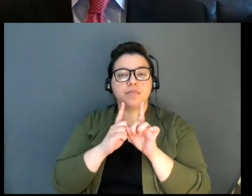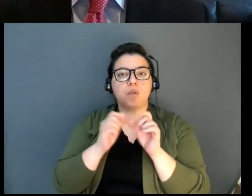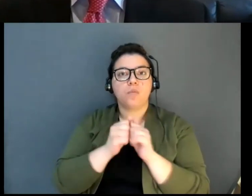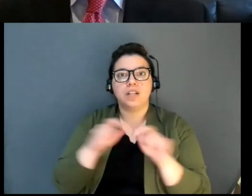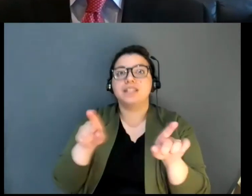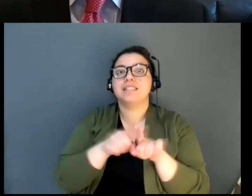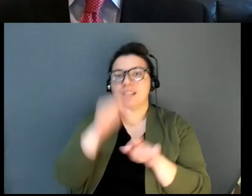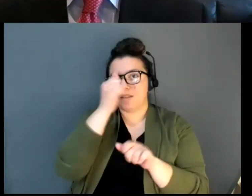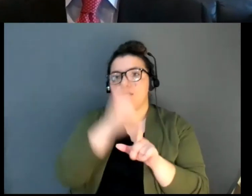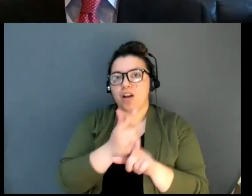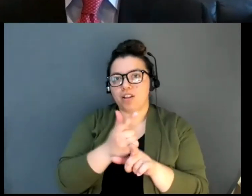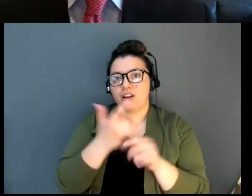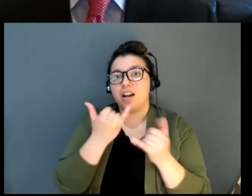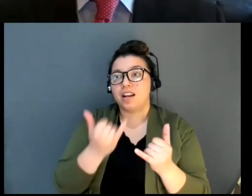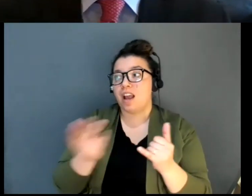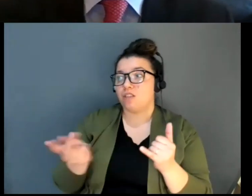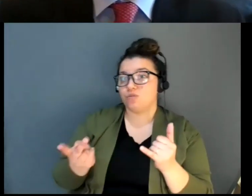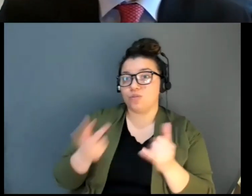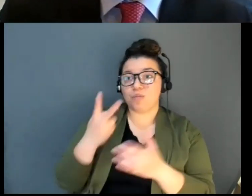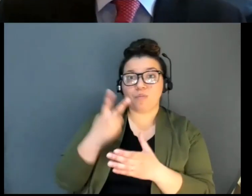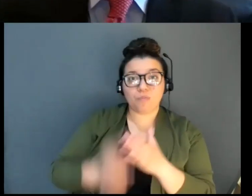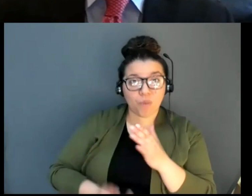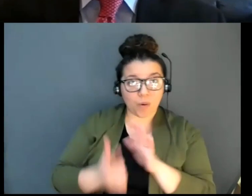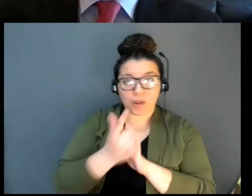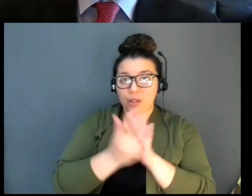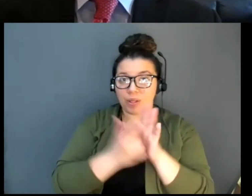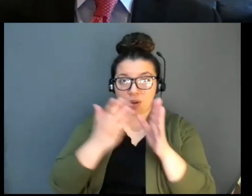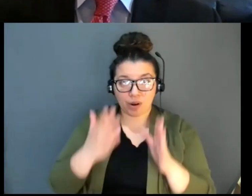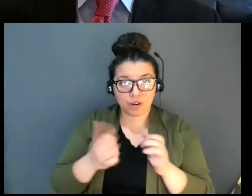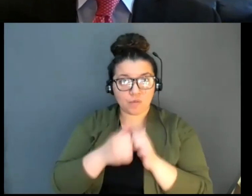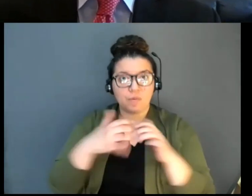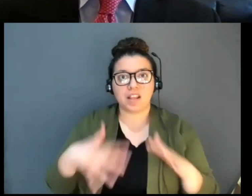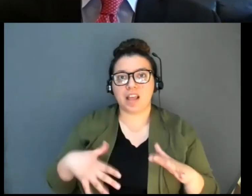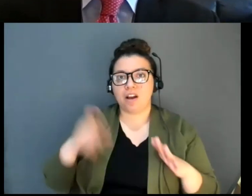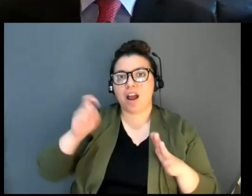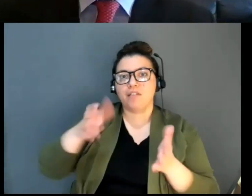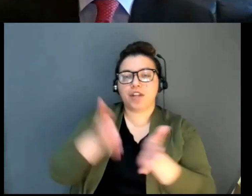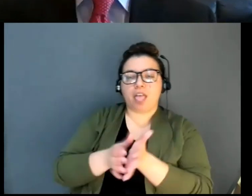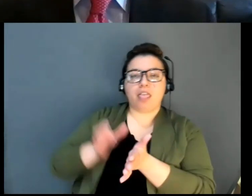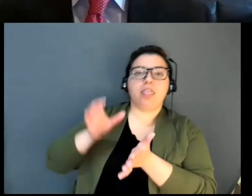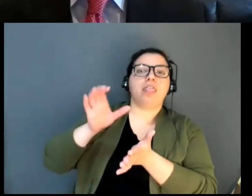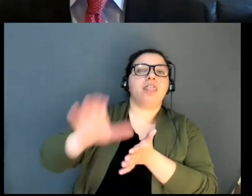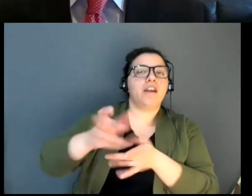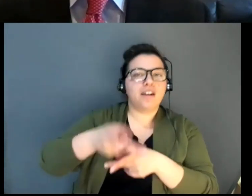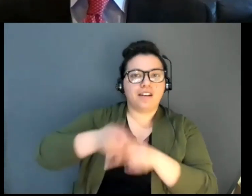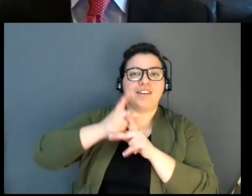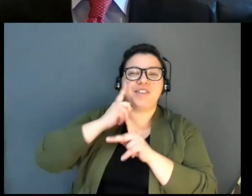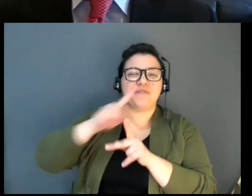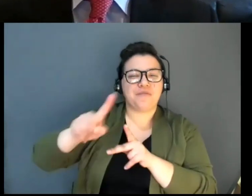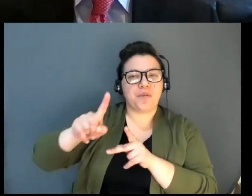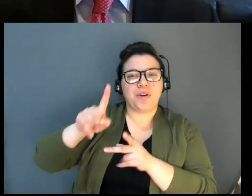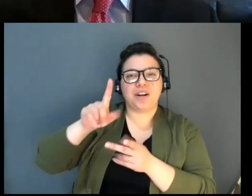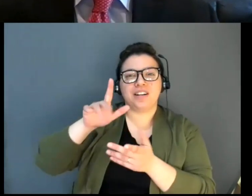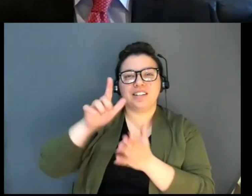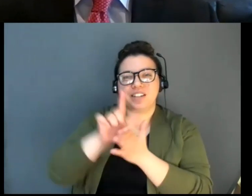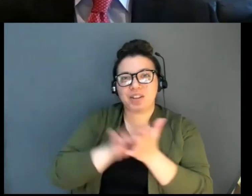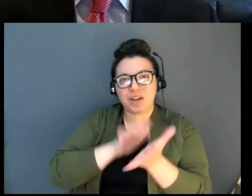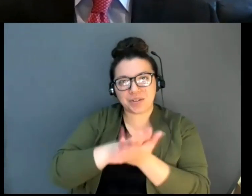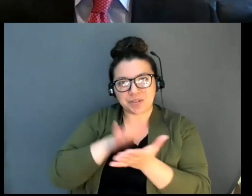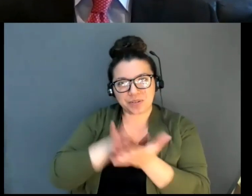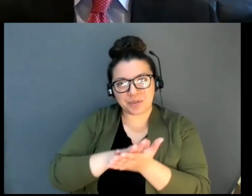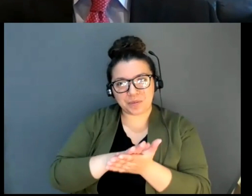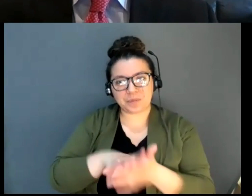And now they're lawyers without ever having to bury yourself in debt to go to 3 years of law school. So there is a way, although it's